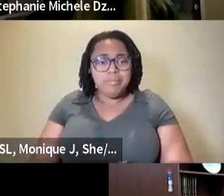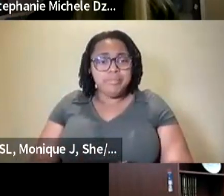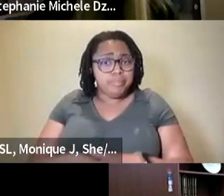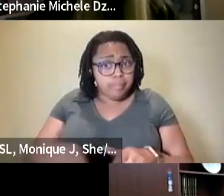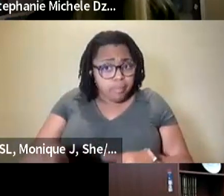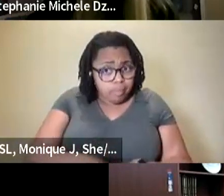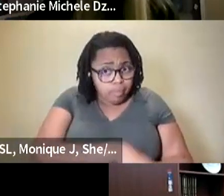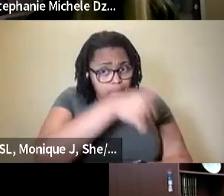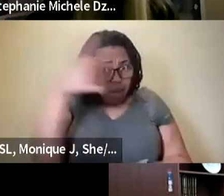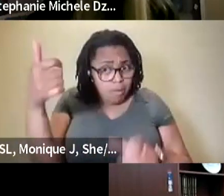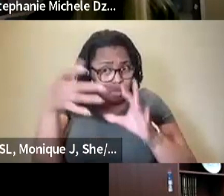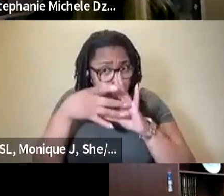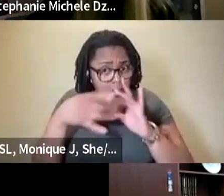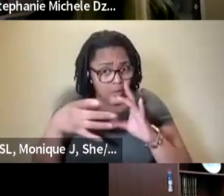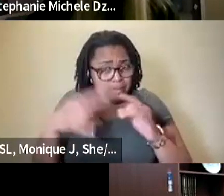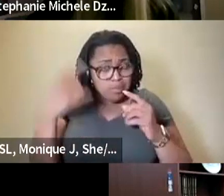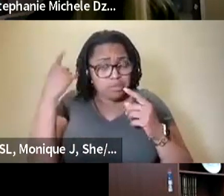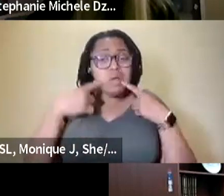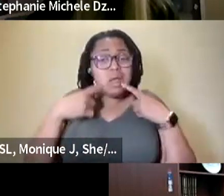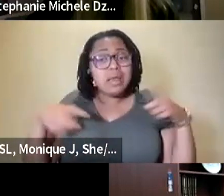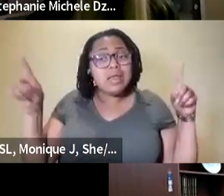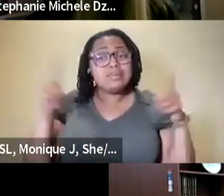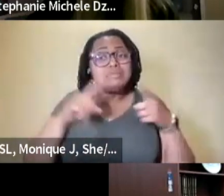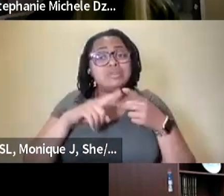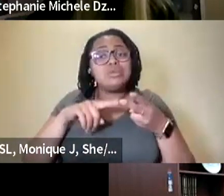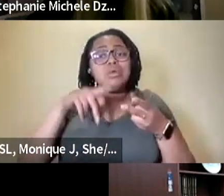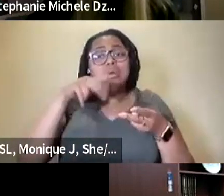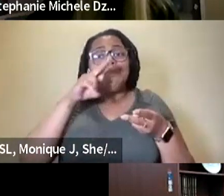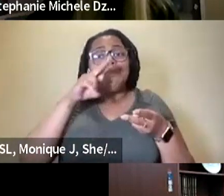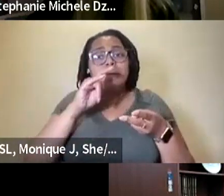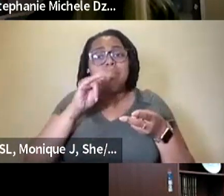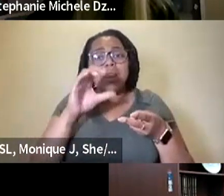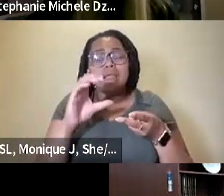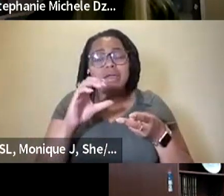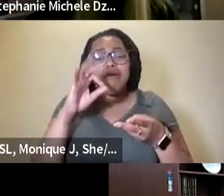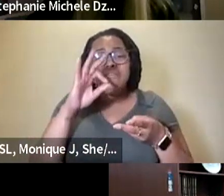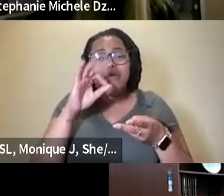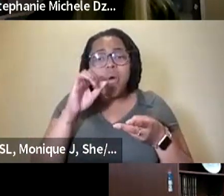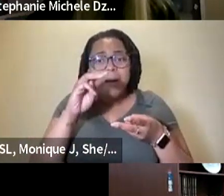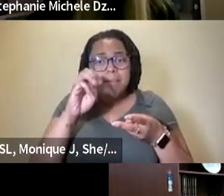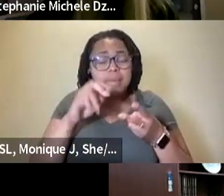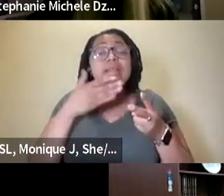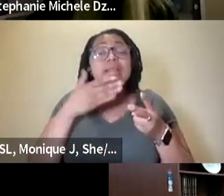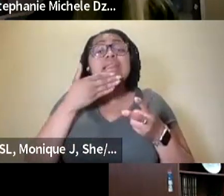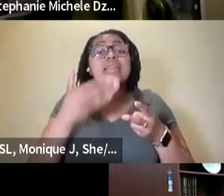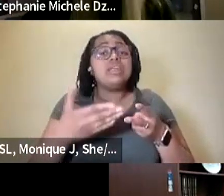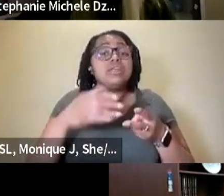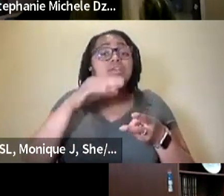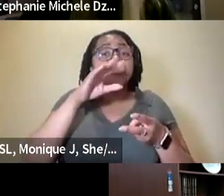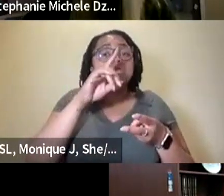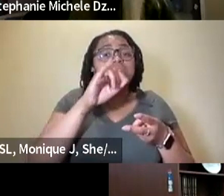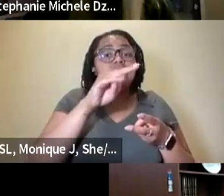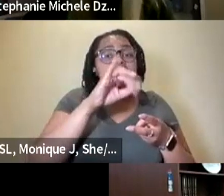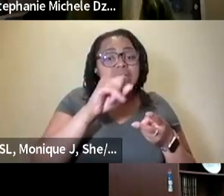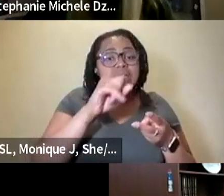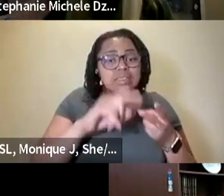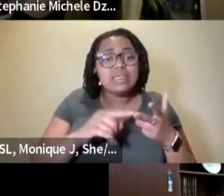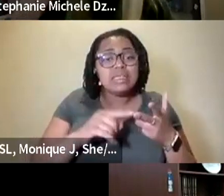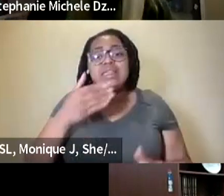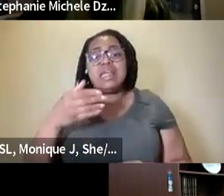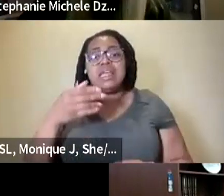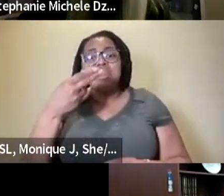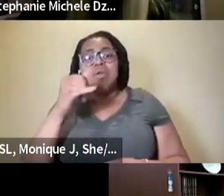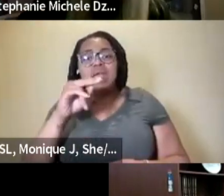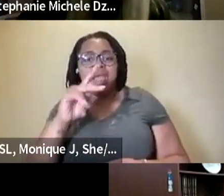Anybody else have anything for announcements in public forum? Thank you, Dennis. Thank you, Hank. You guys are awesome. I appreciate you